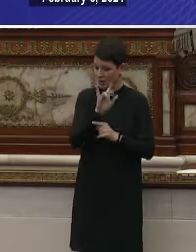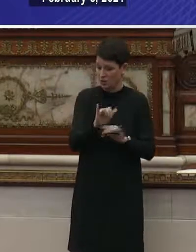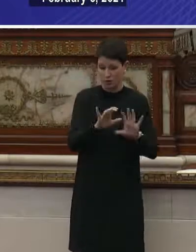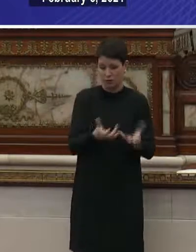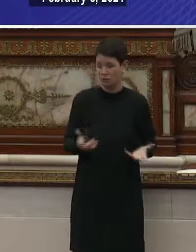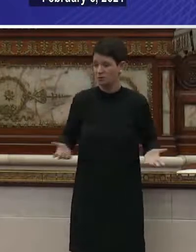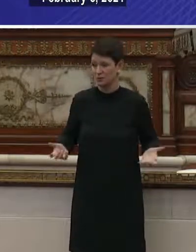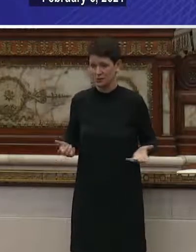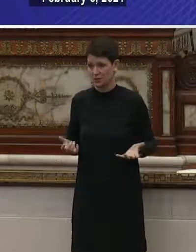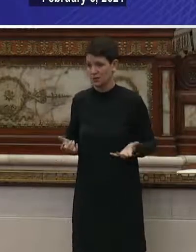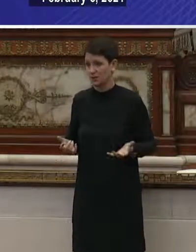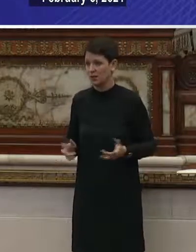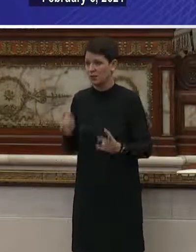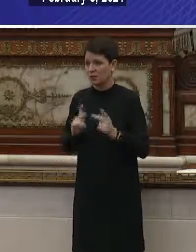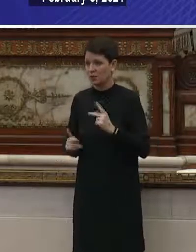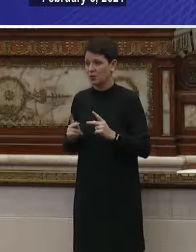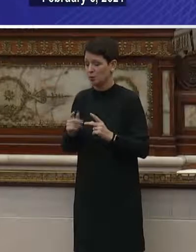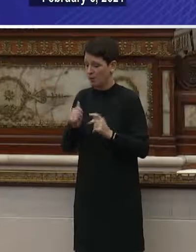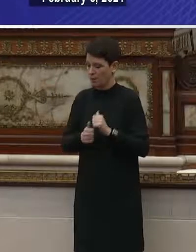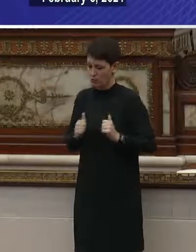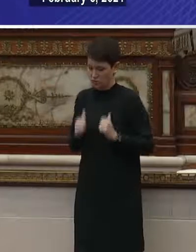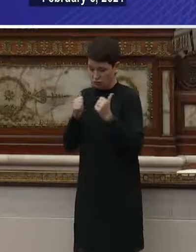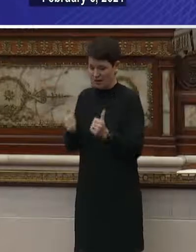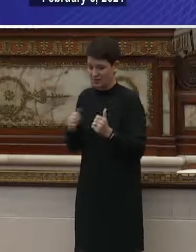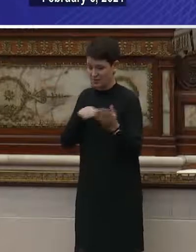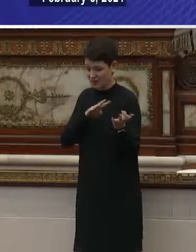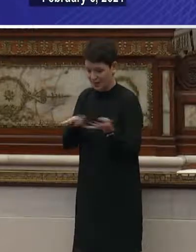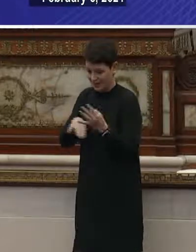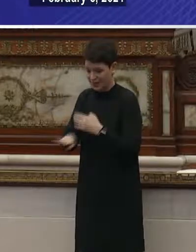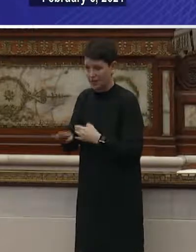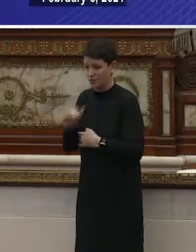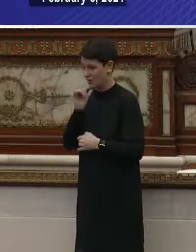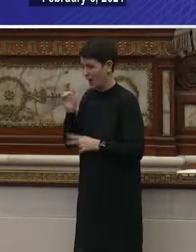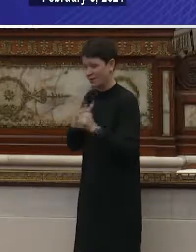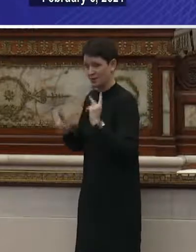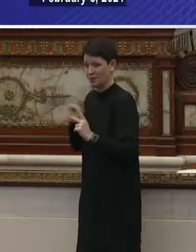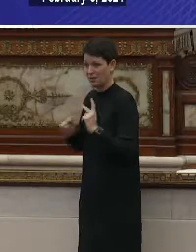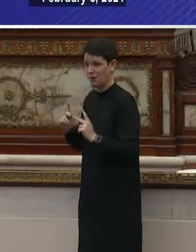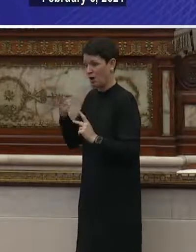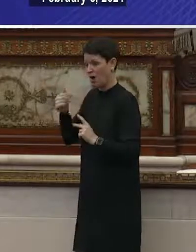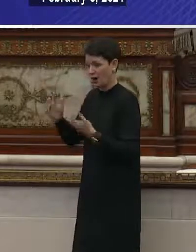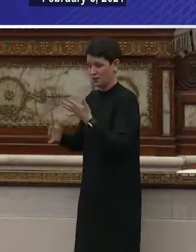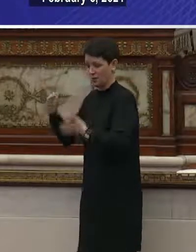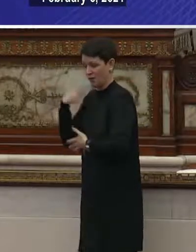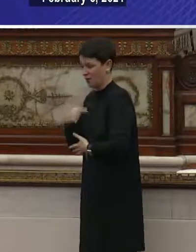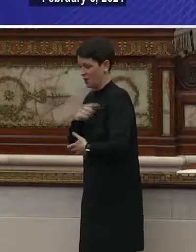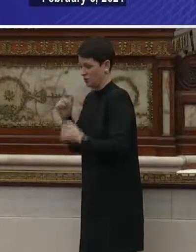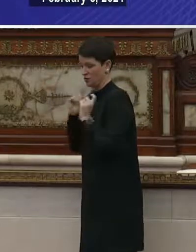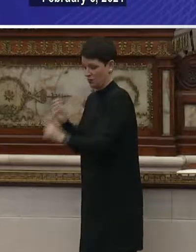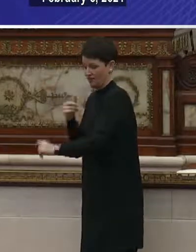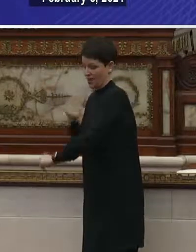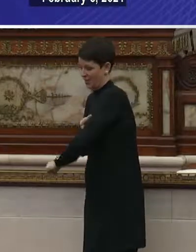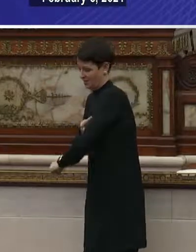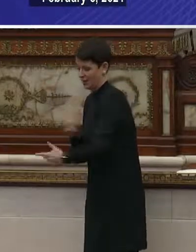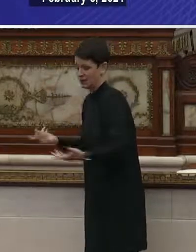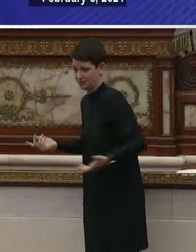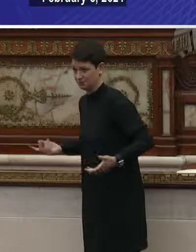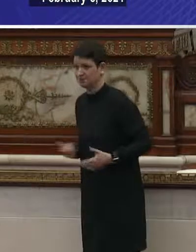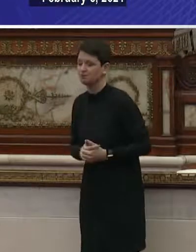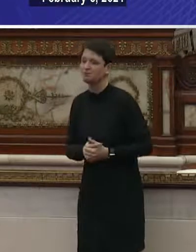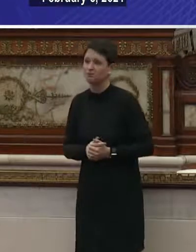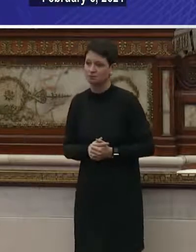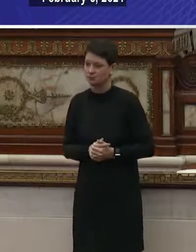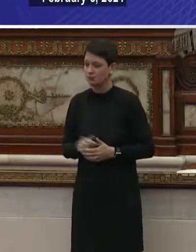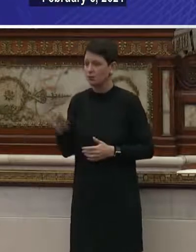The people who are most aggressive at getting in there are often not the ones that are highest priority for us to be vaccinated. Mm-hmm.